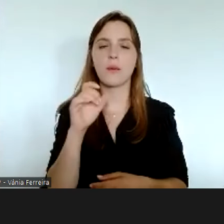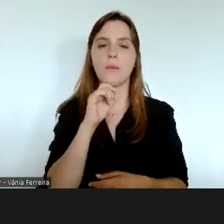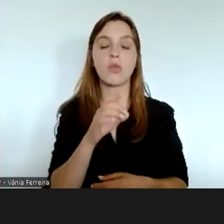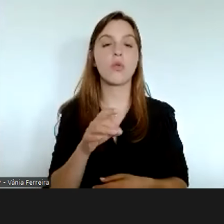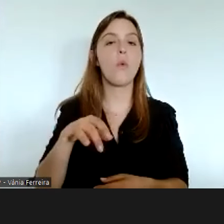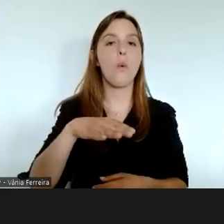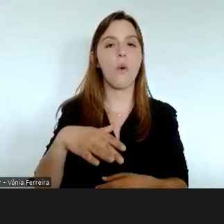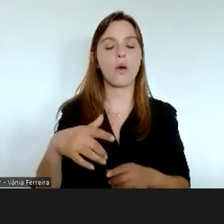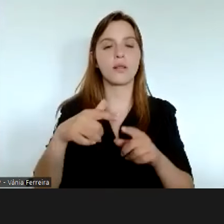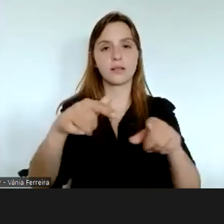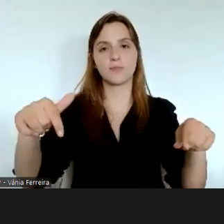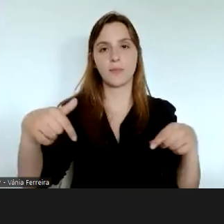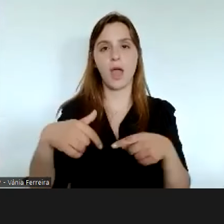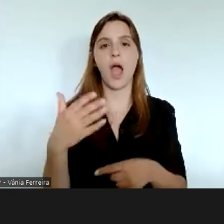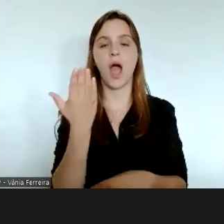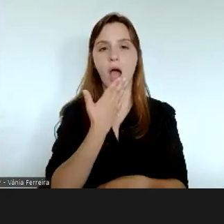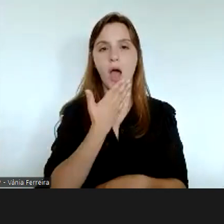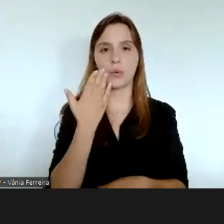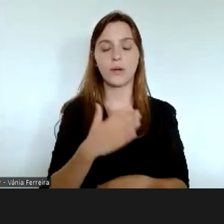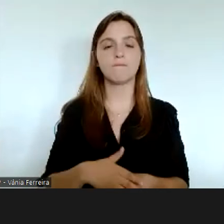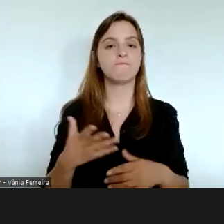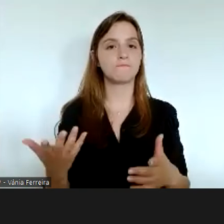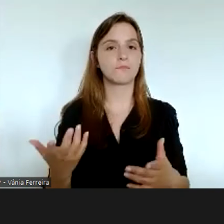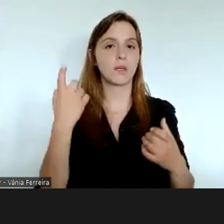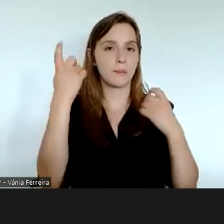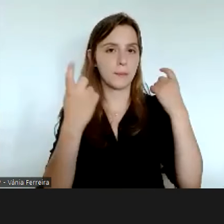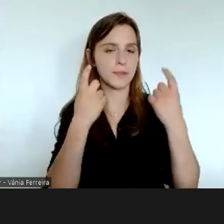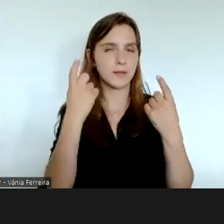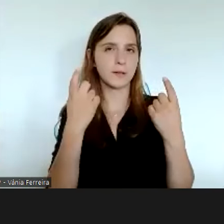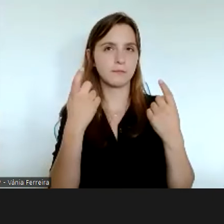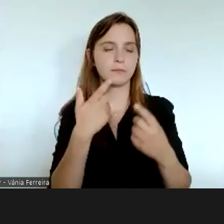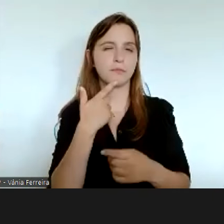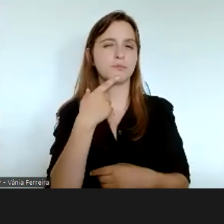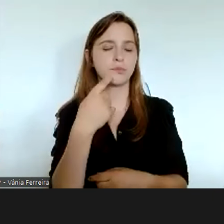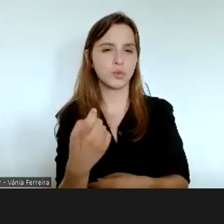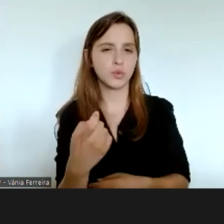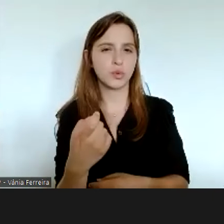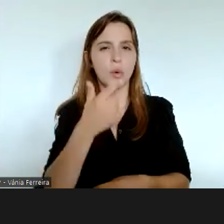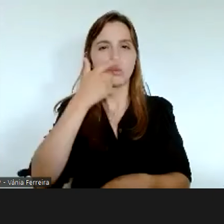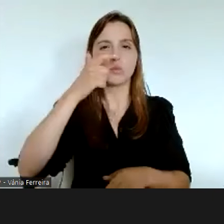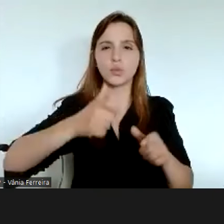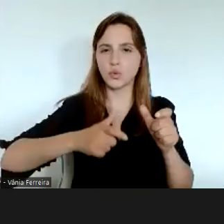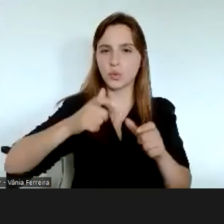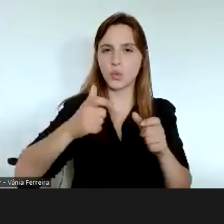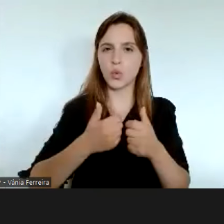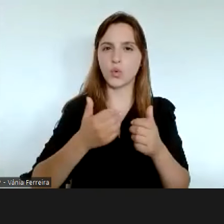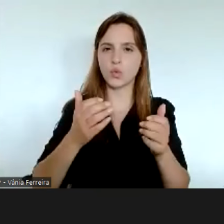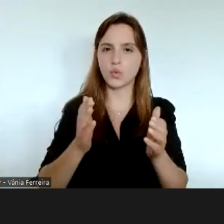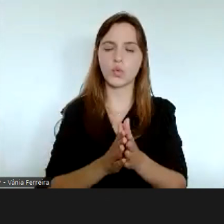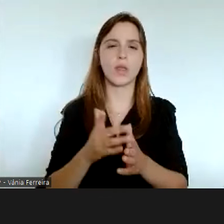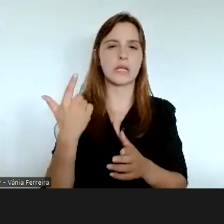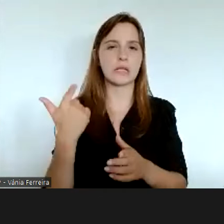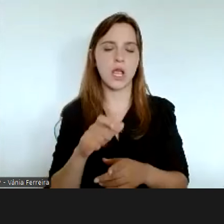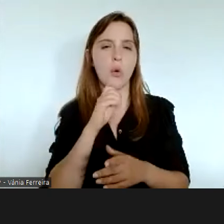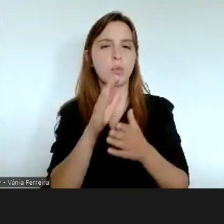And so think about the question, does really everyone has the same chances to